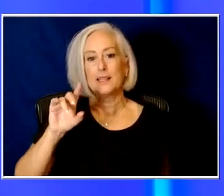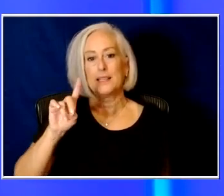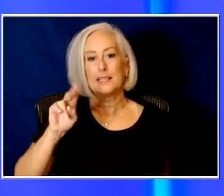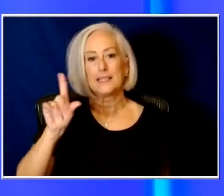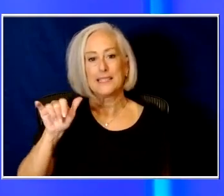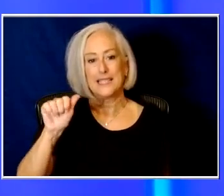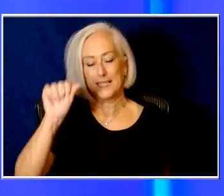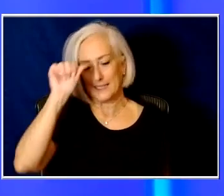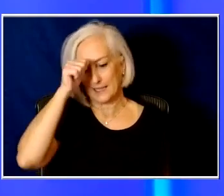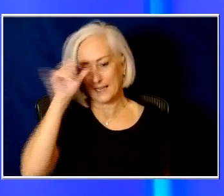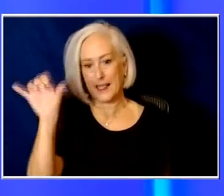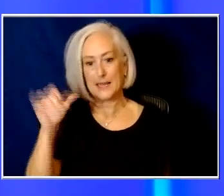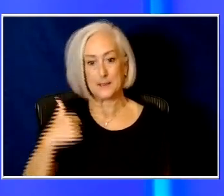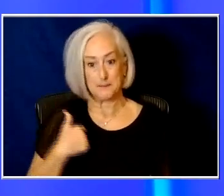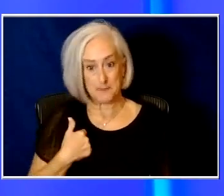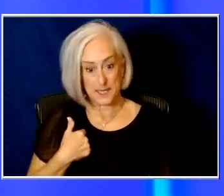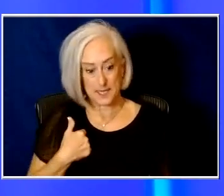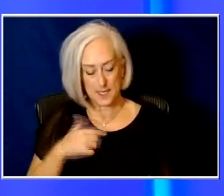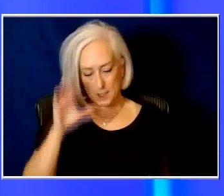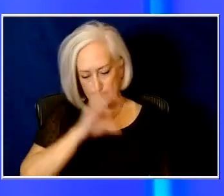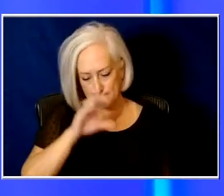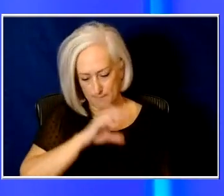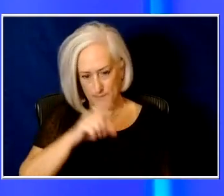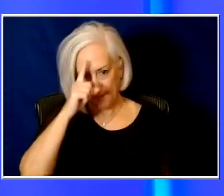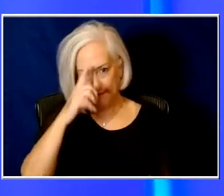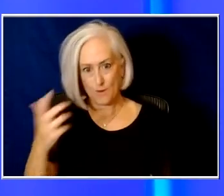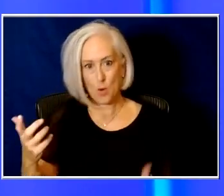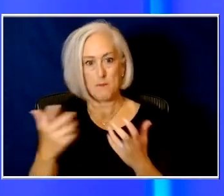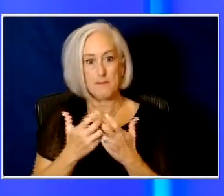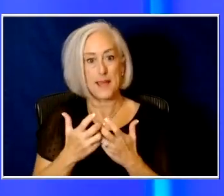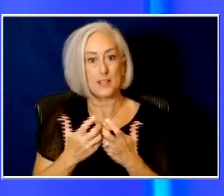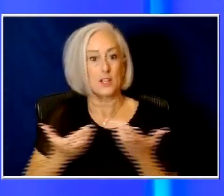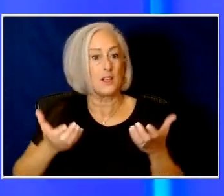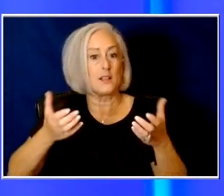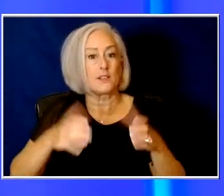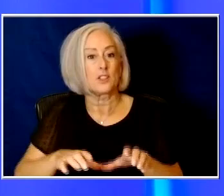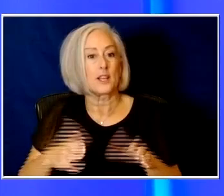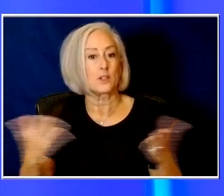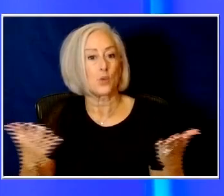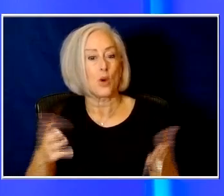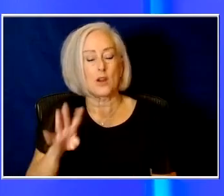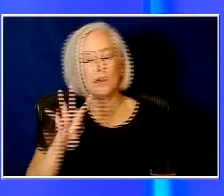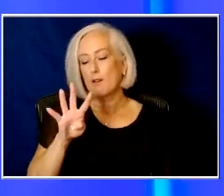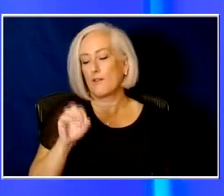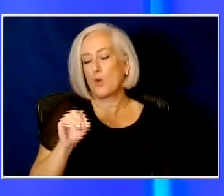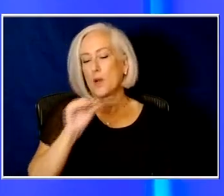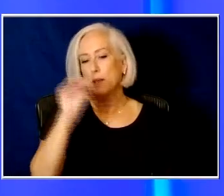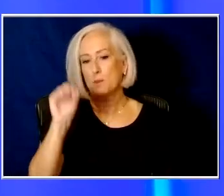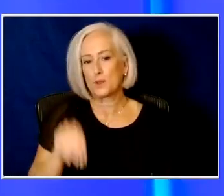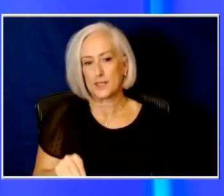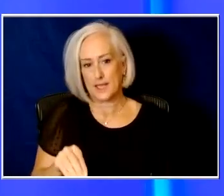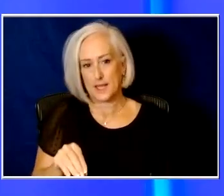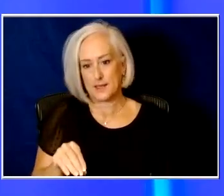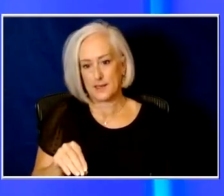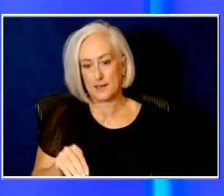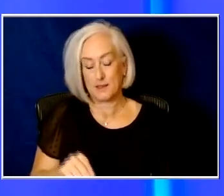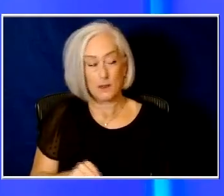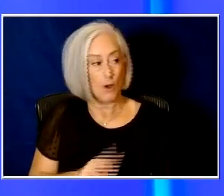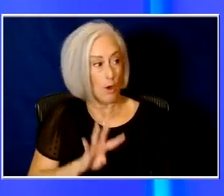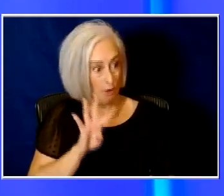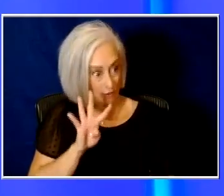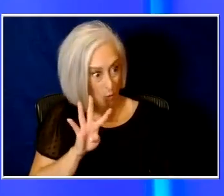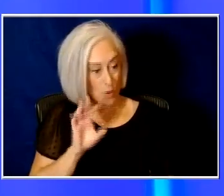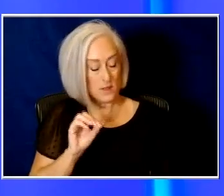find a match from the donor registry, the chance of finding a match is about 40%. Whereas if you are